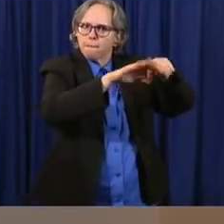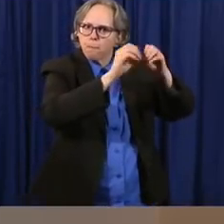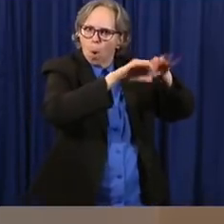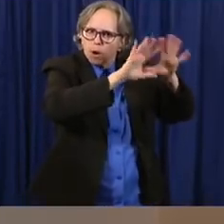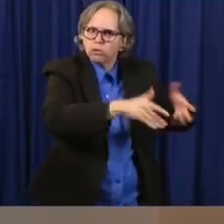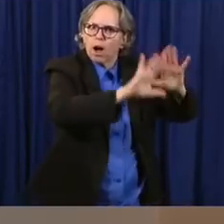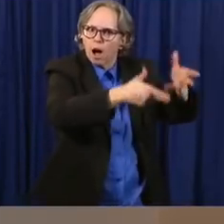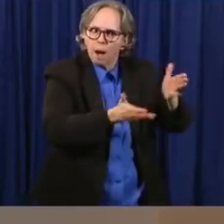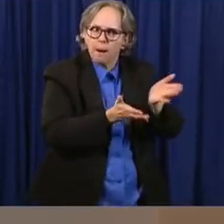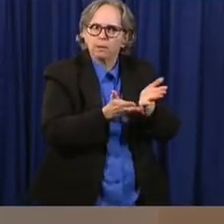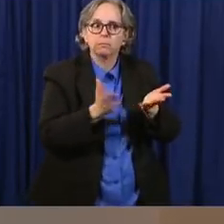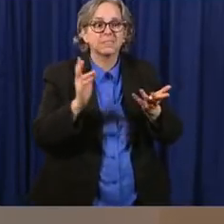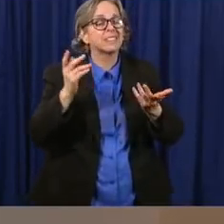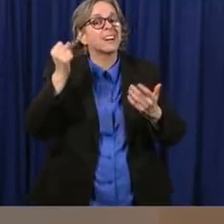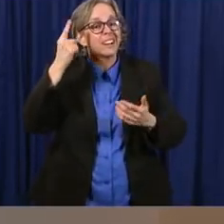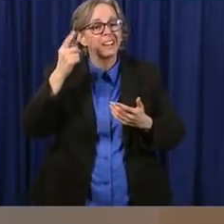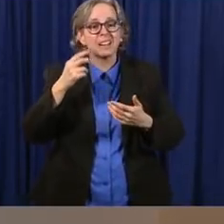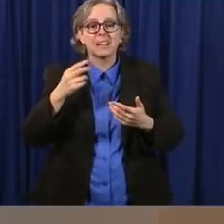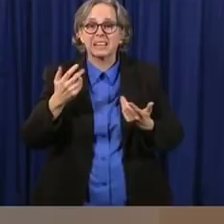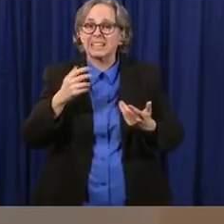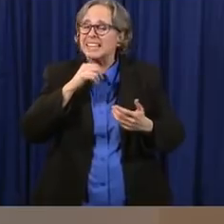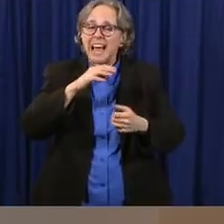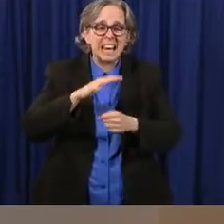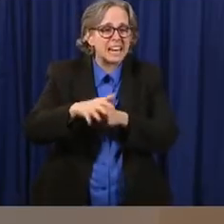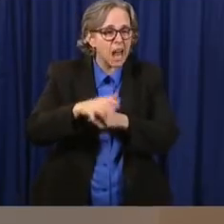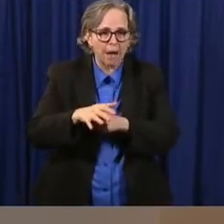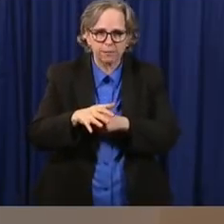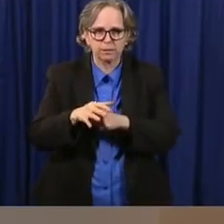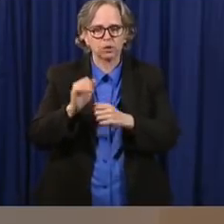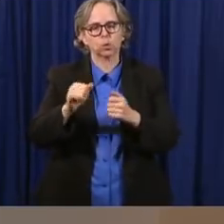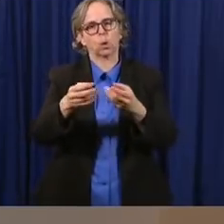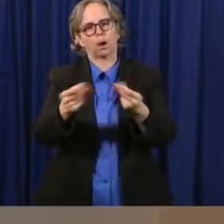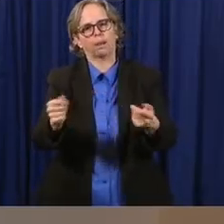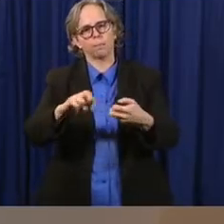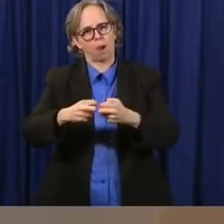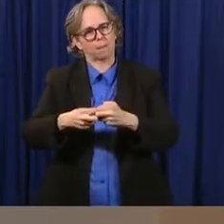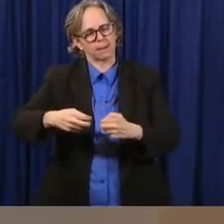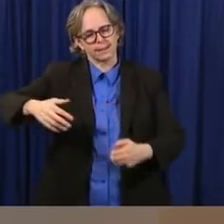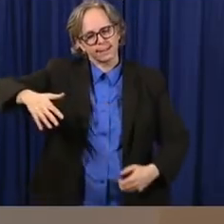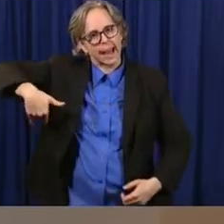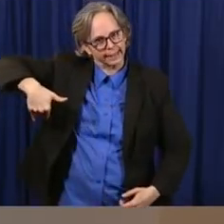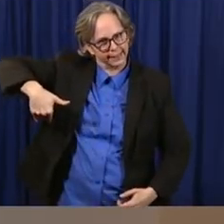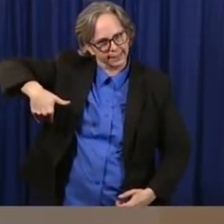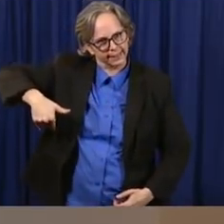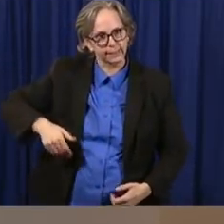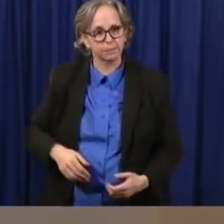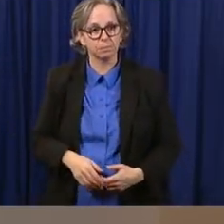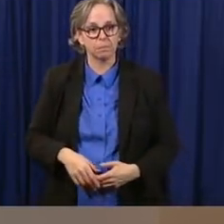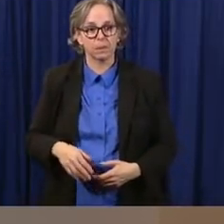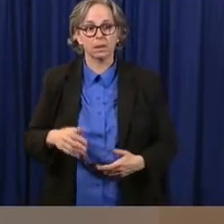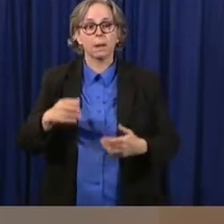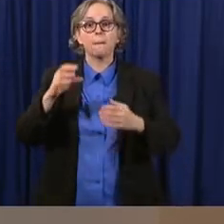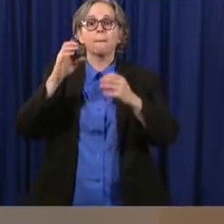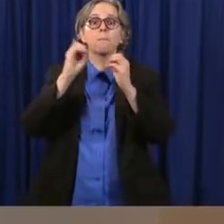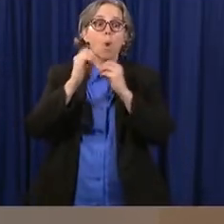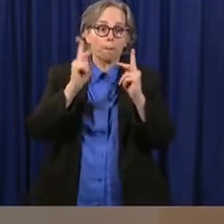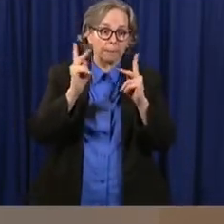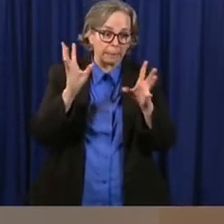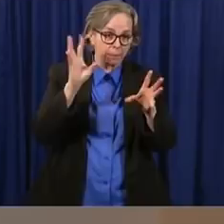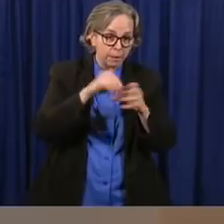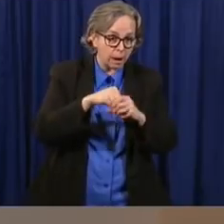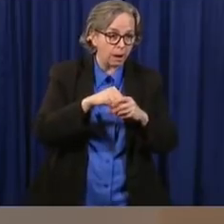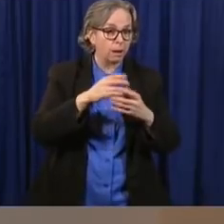not enough of them right now to solve this problem. As we continue to add people to the unemployment